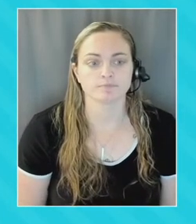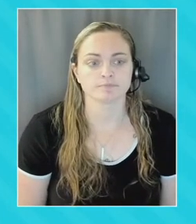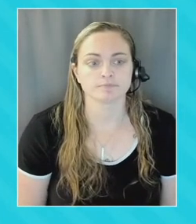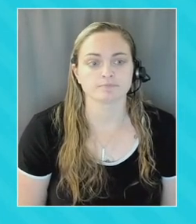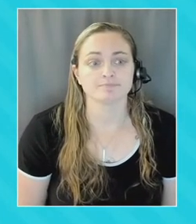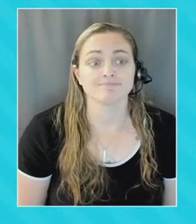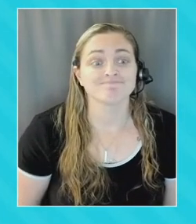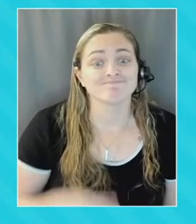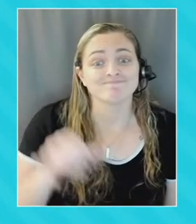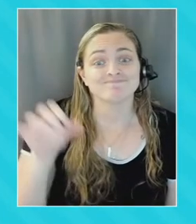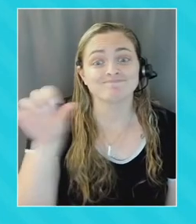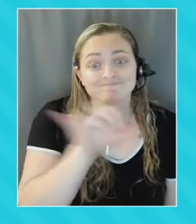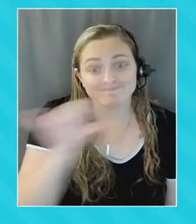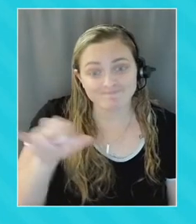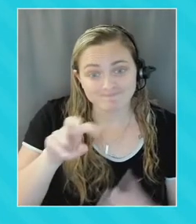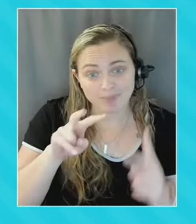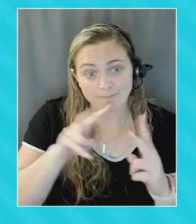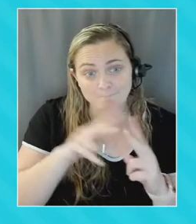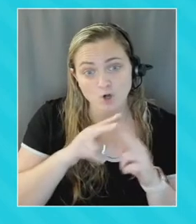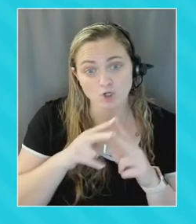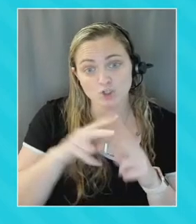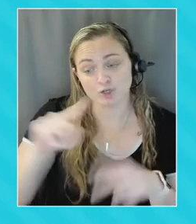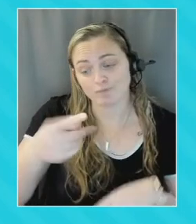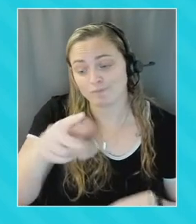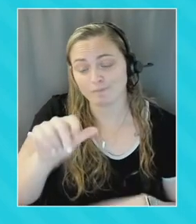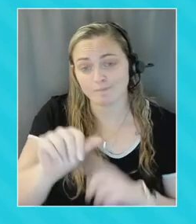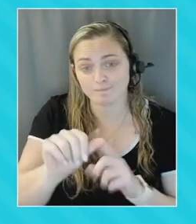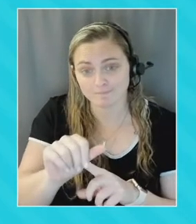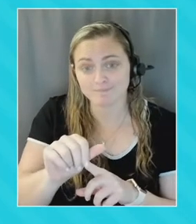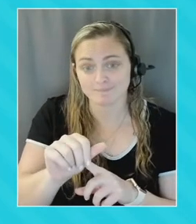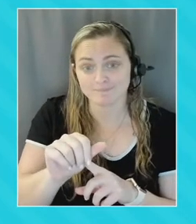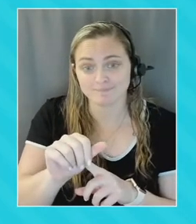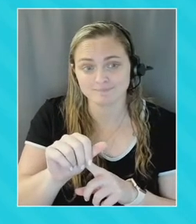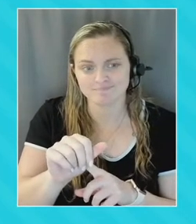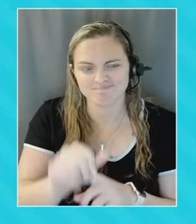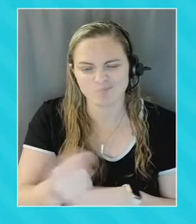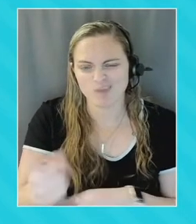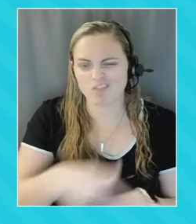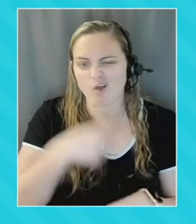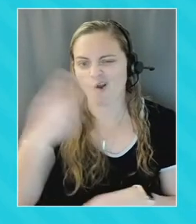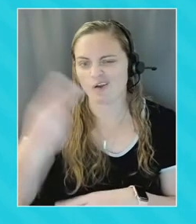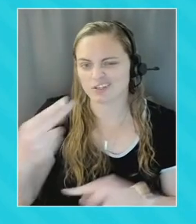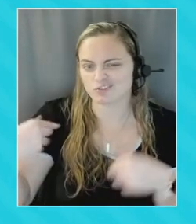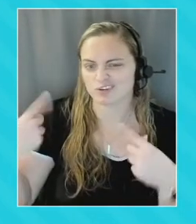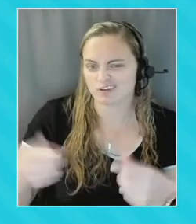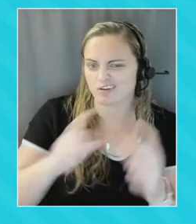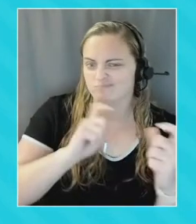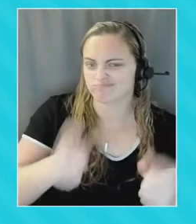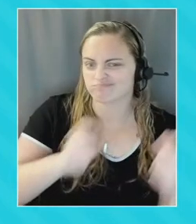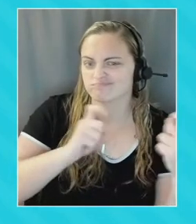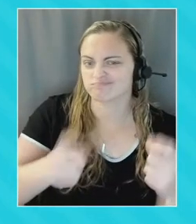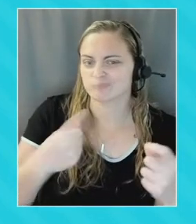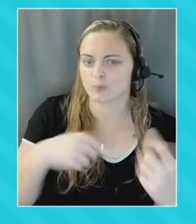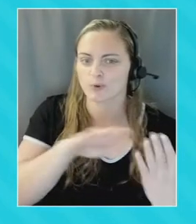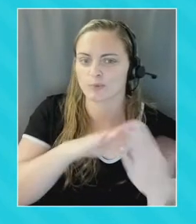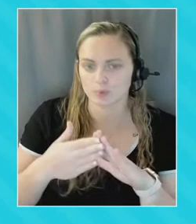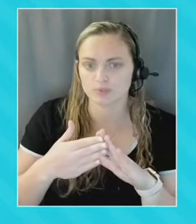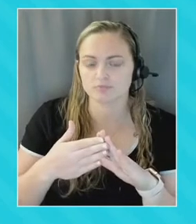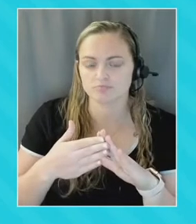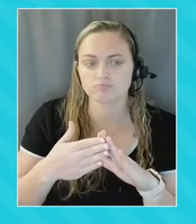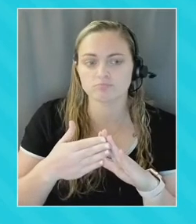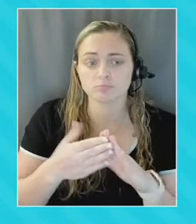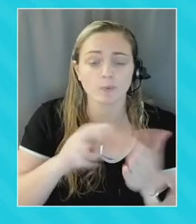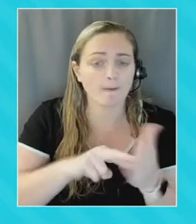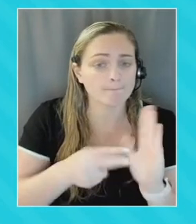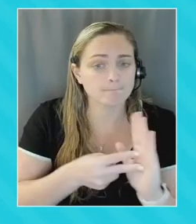Like Partnership for a Healthier America, Mattress Firm has a long history of serving our communities. We are a purpose-driven